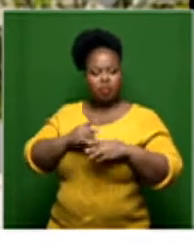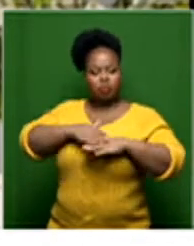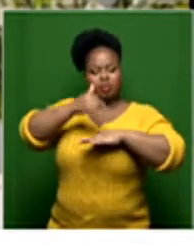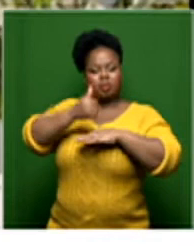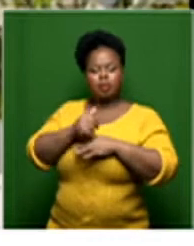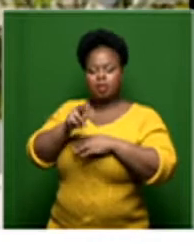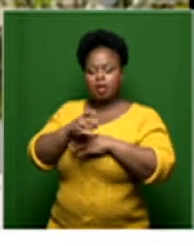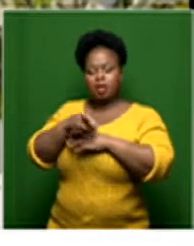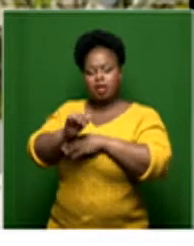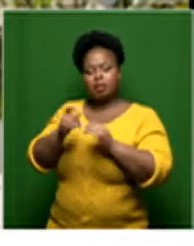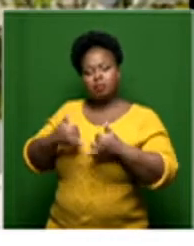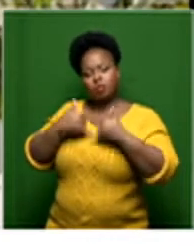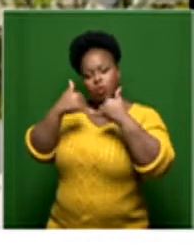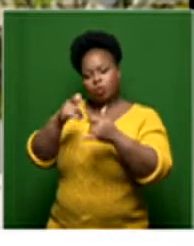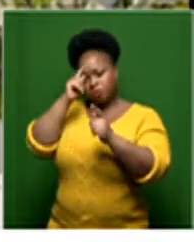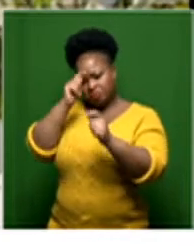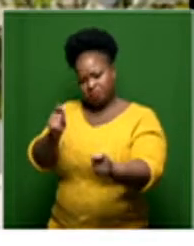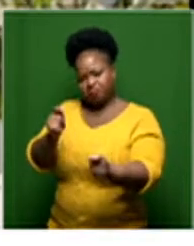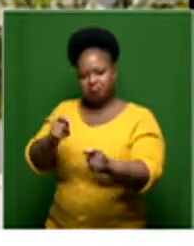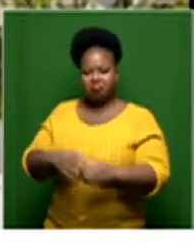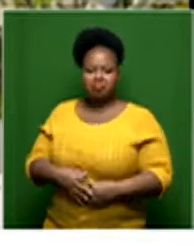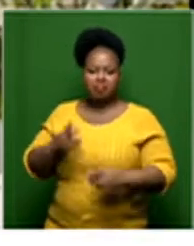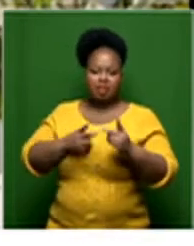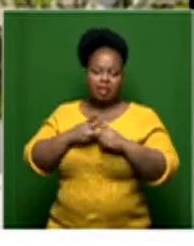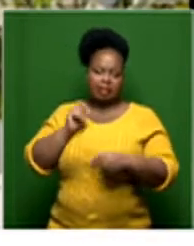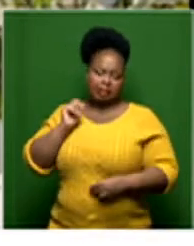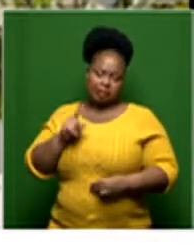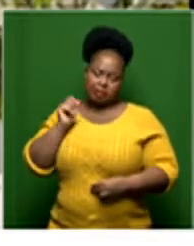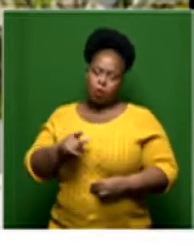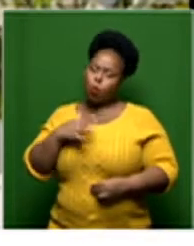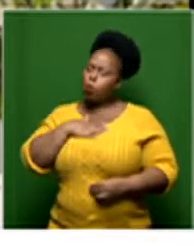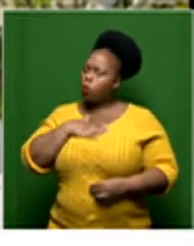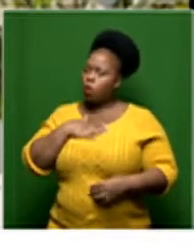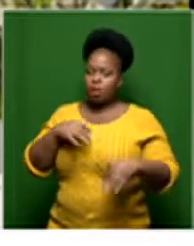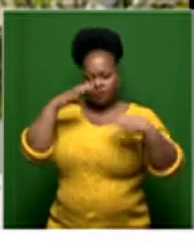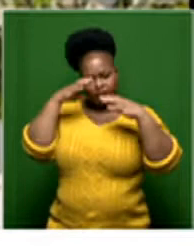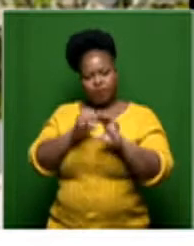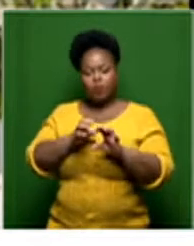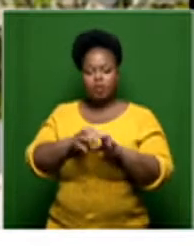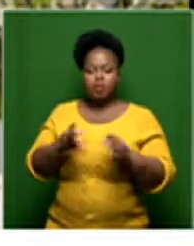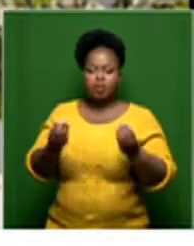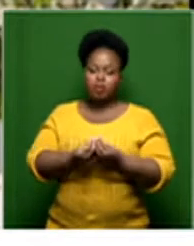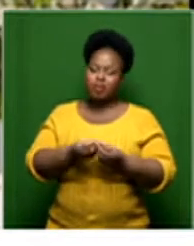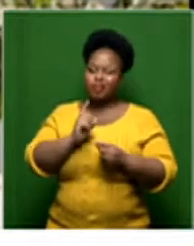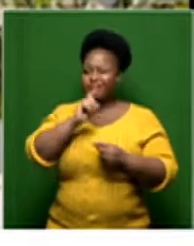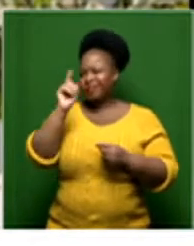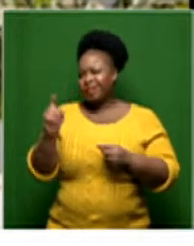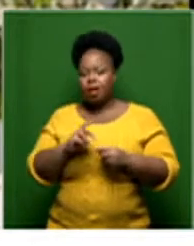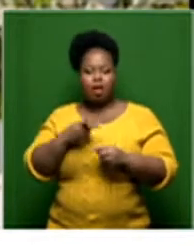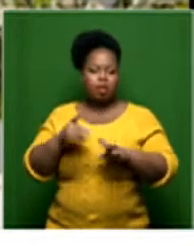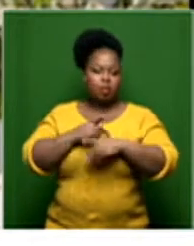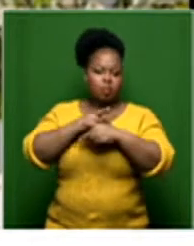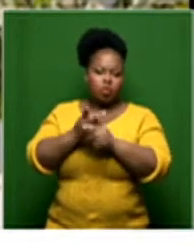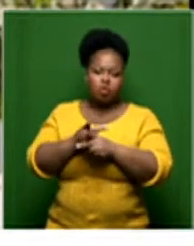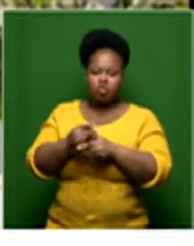those Naledi Awards in recognition. And that was a tremendous focus, together with all the other productions